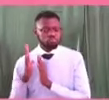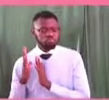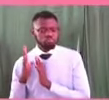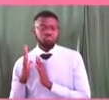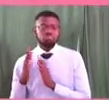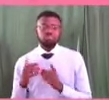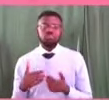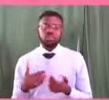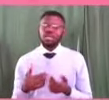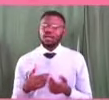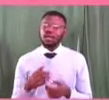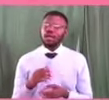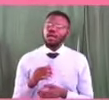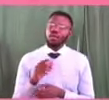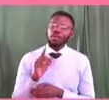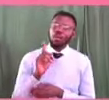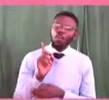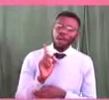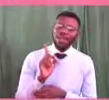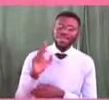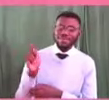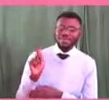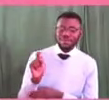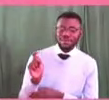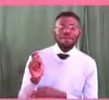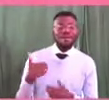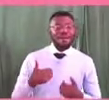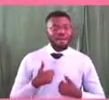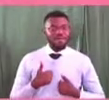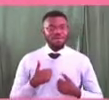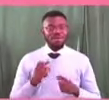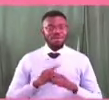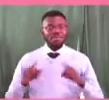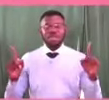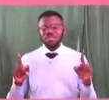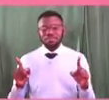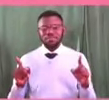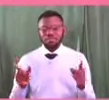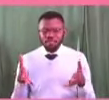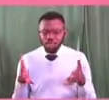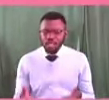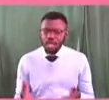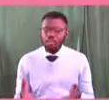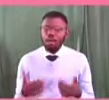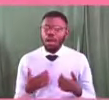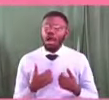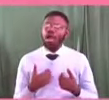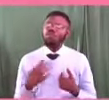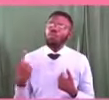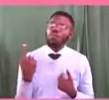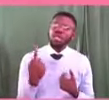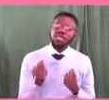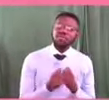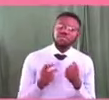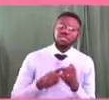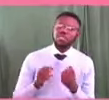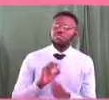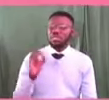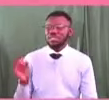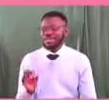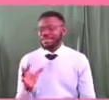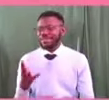worth $1 trillion, it has low penetration at only 17%.